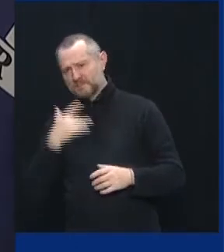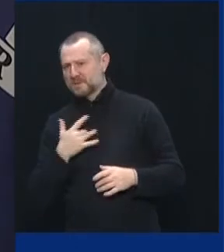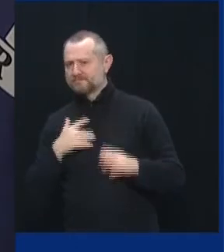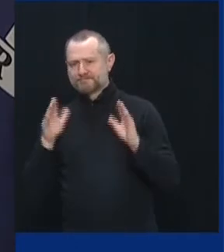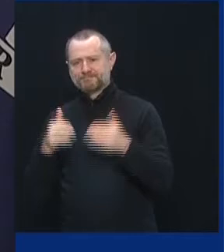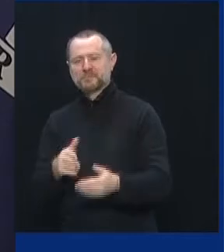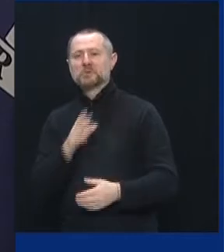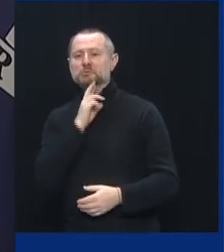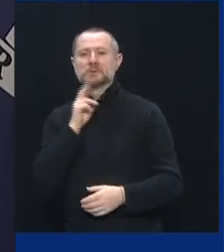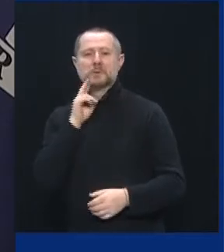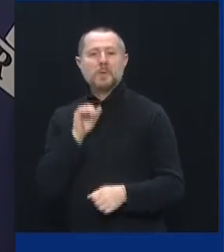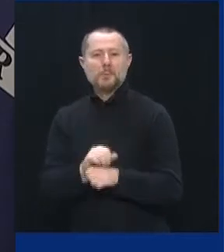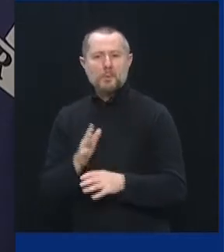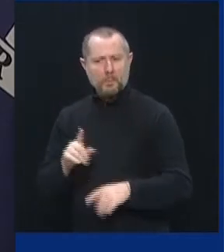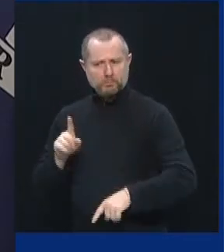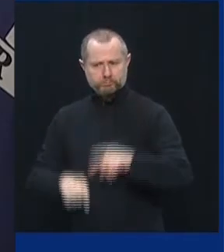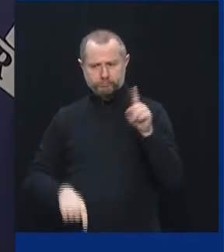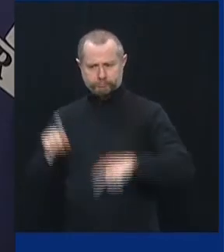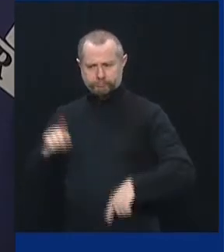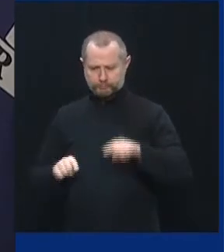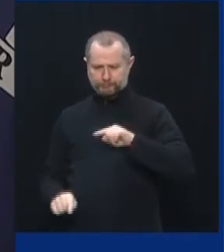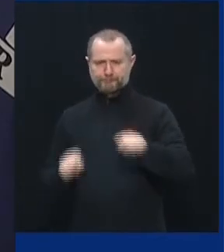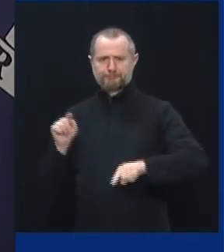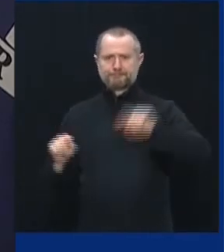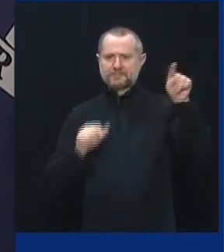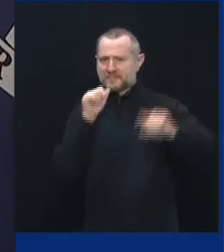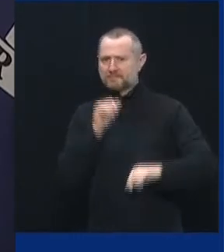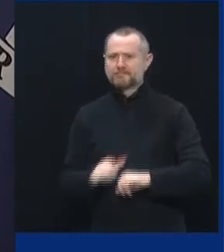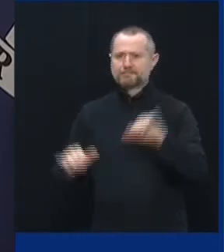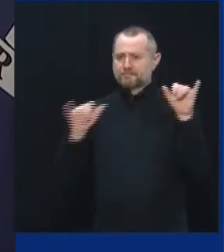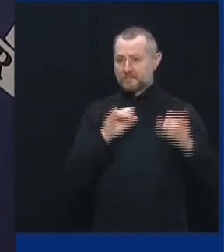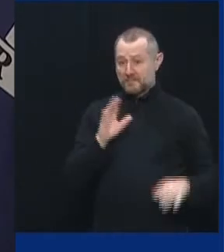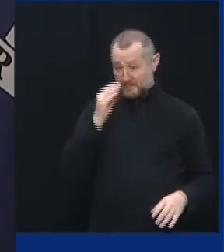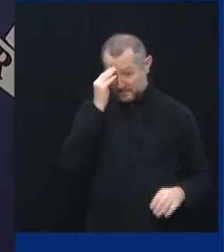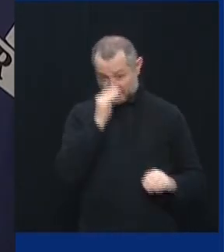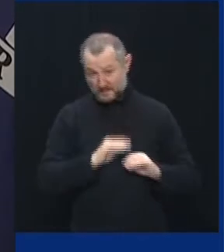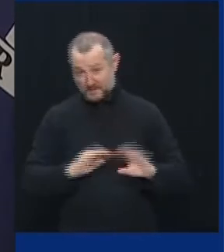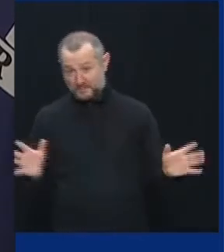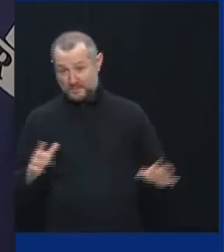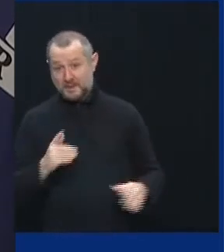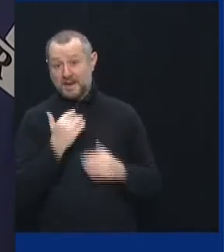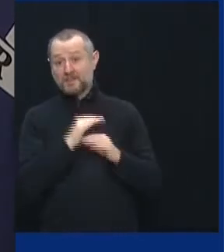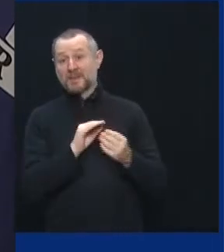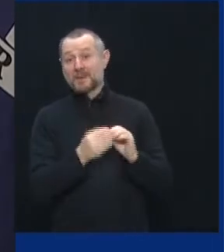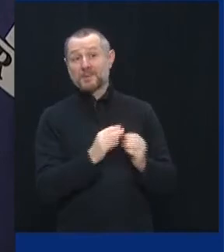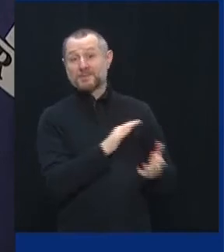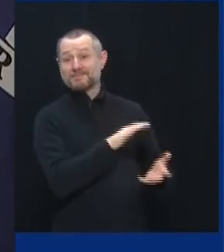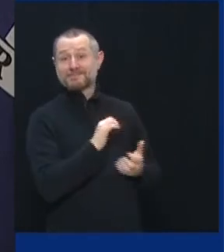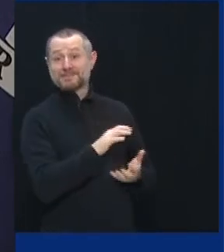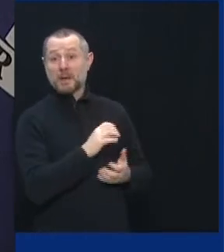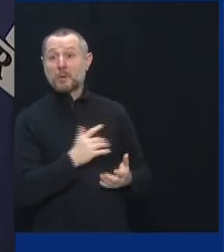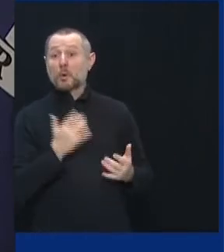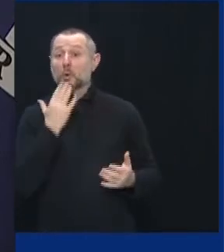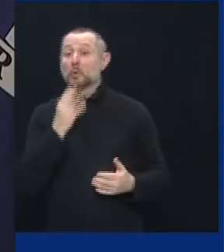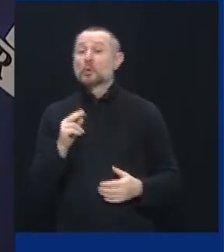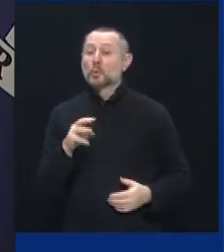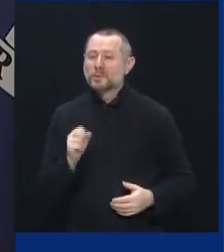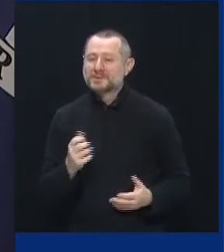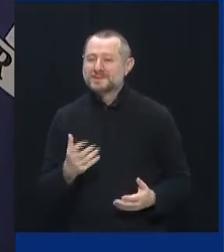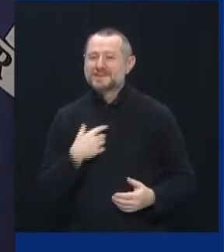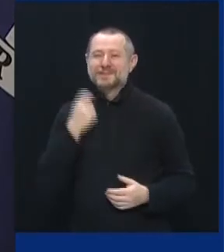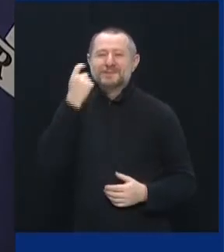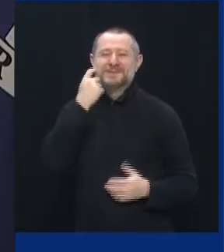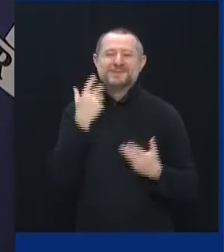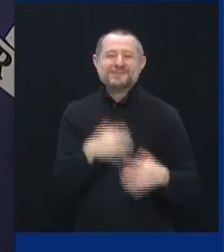workers. You have a limited supply. The good news is, I just got off the phone with the White